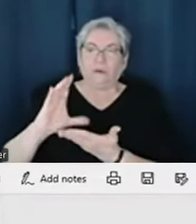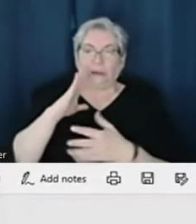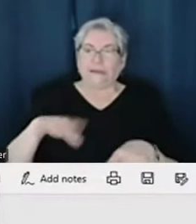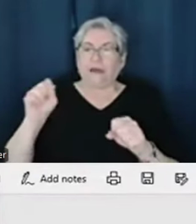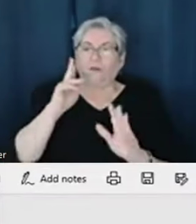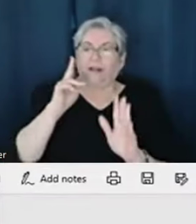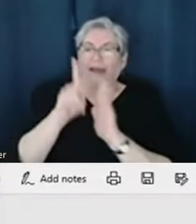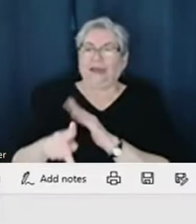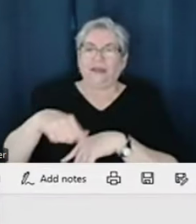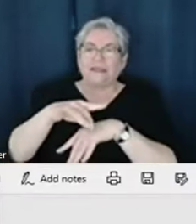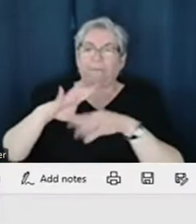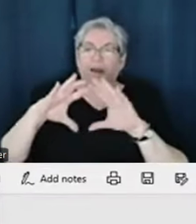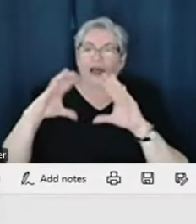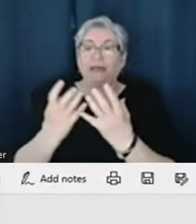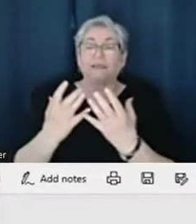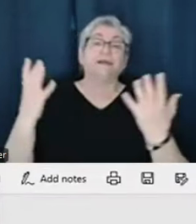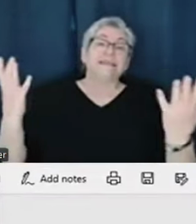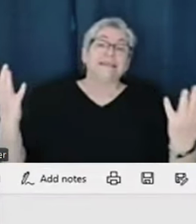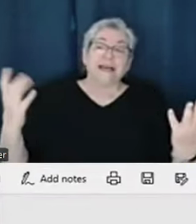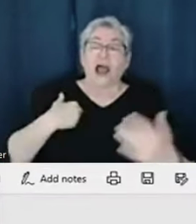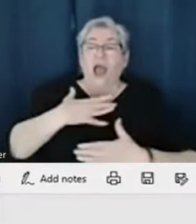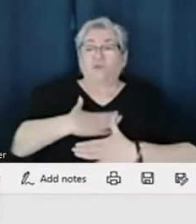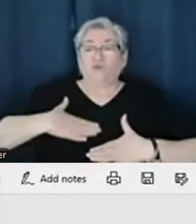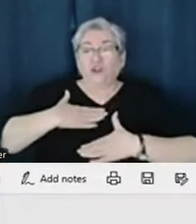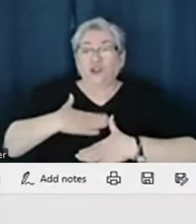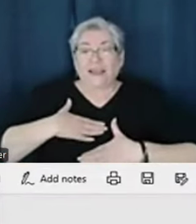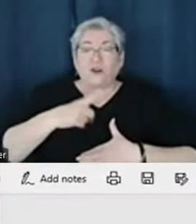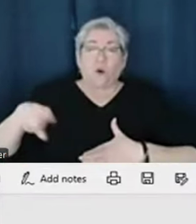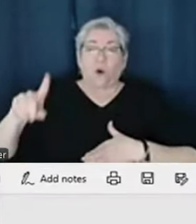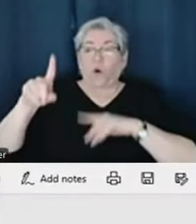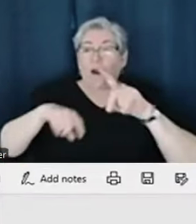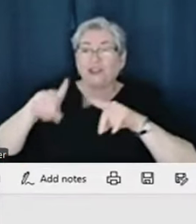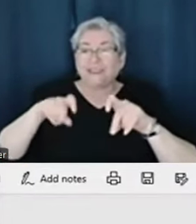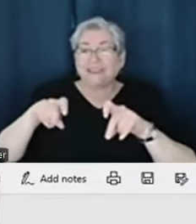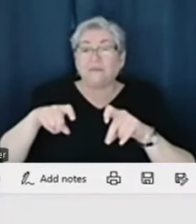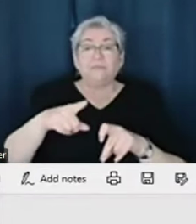So I appreciate those questions. Was there anything else, Jess?